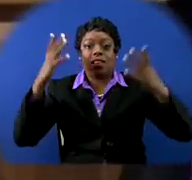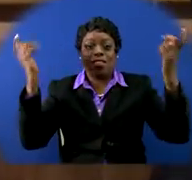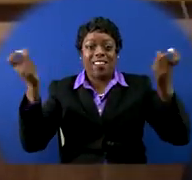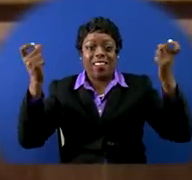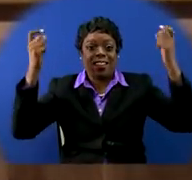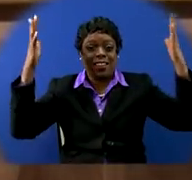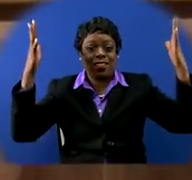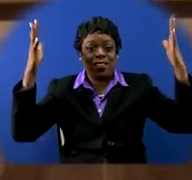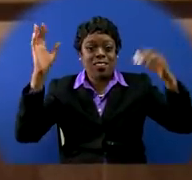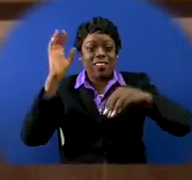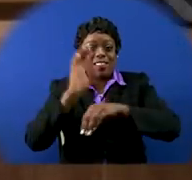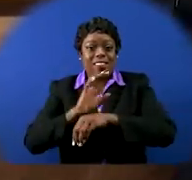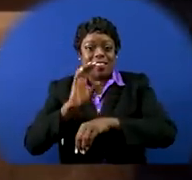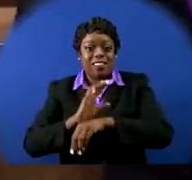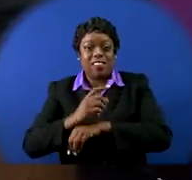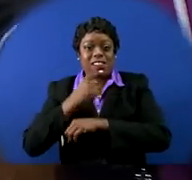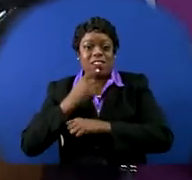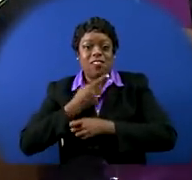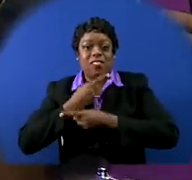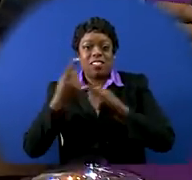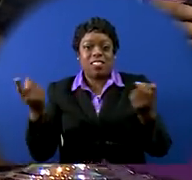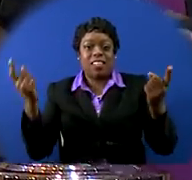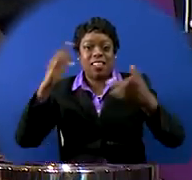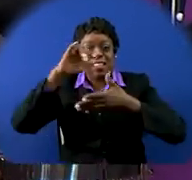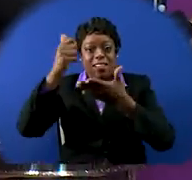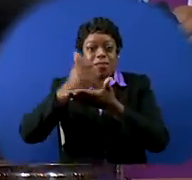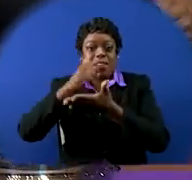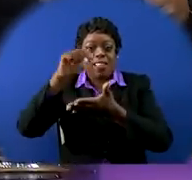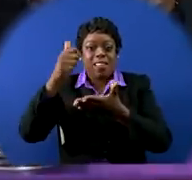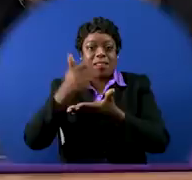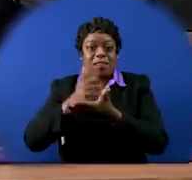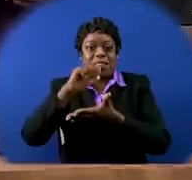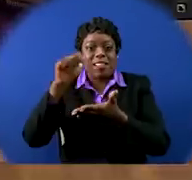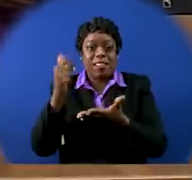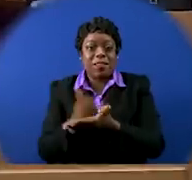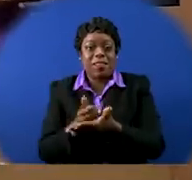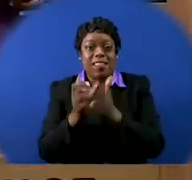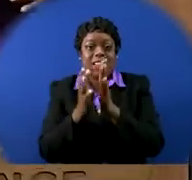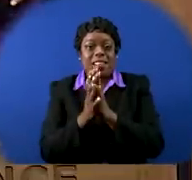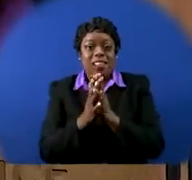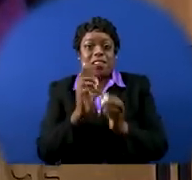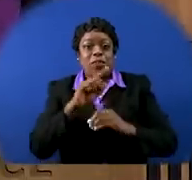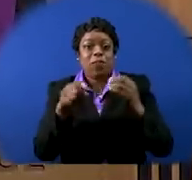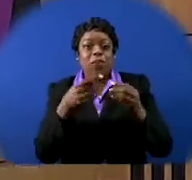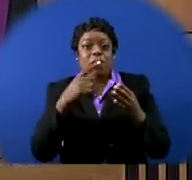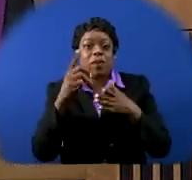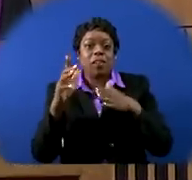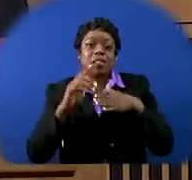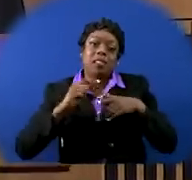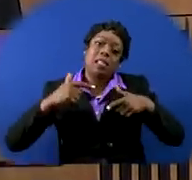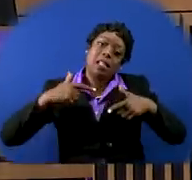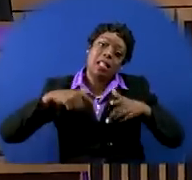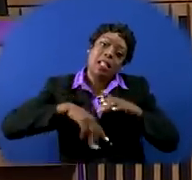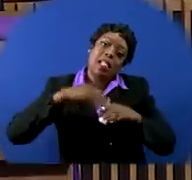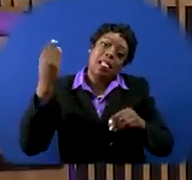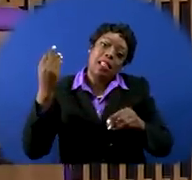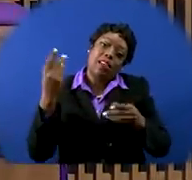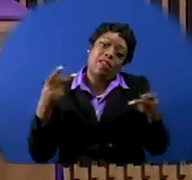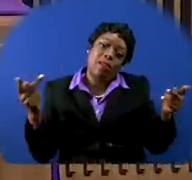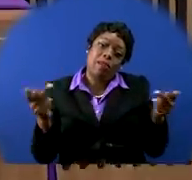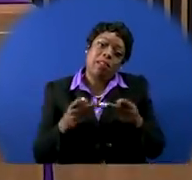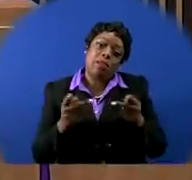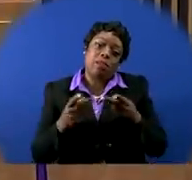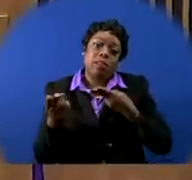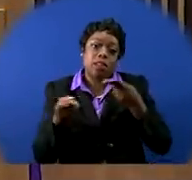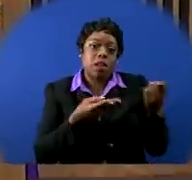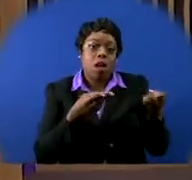Let the church say amen. Amen. Amen, amen, amen. We're about to leave from this place. Our ushers are going to guide us from the Lord's house to